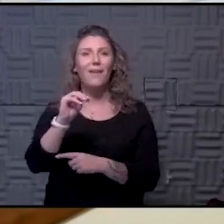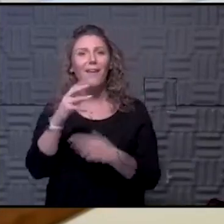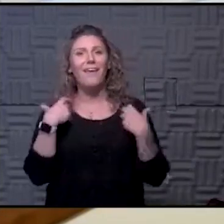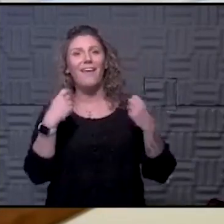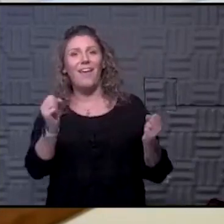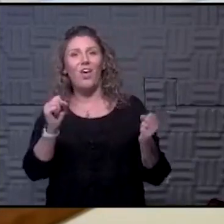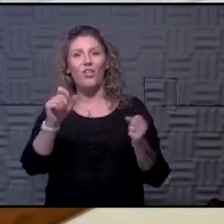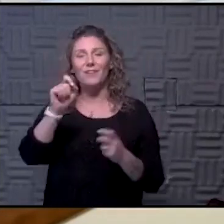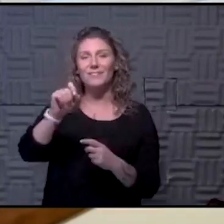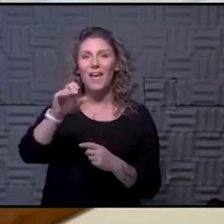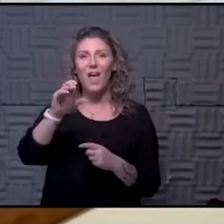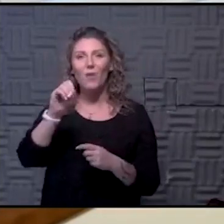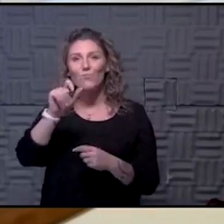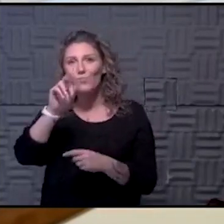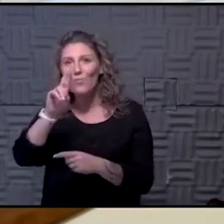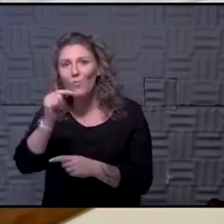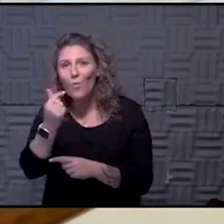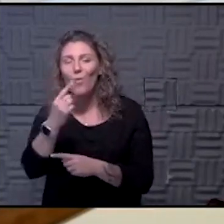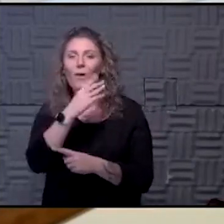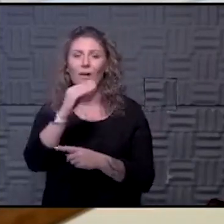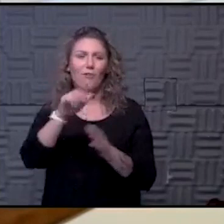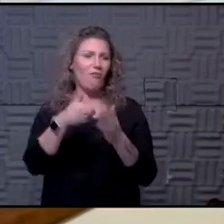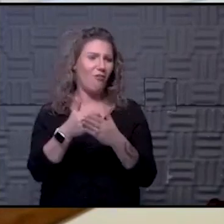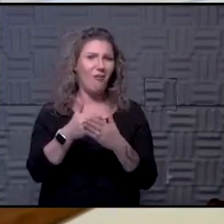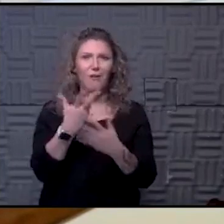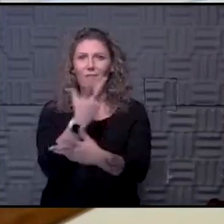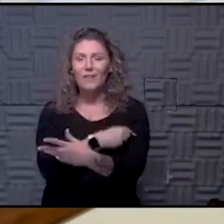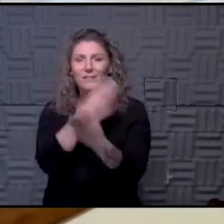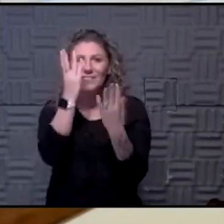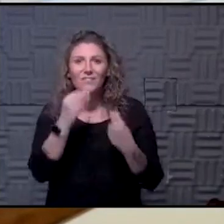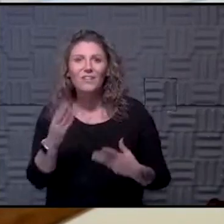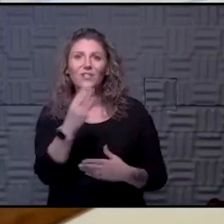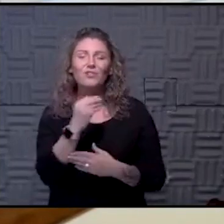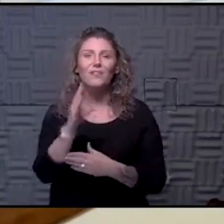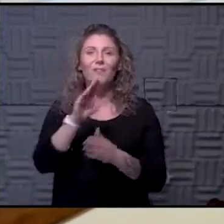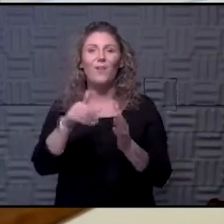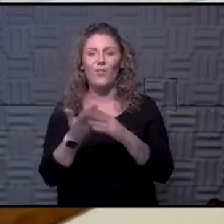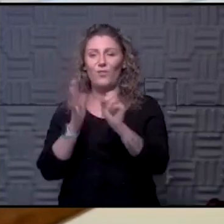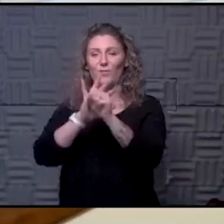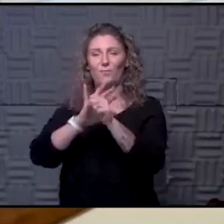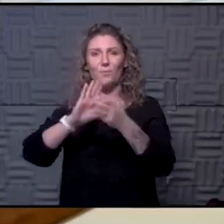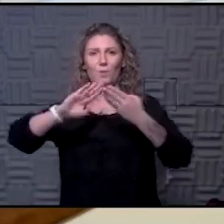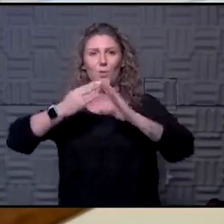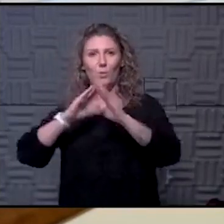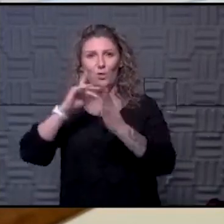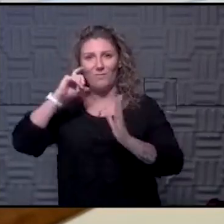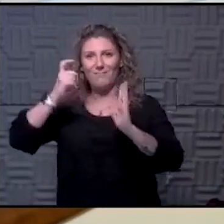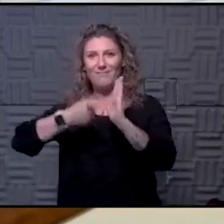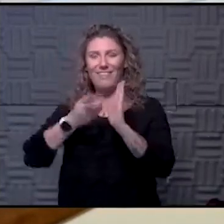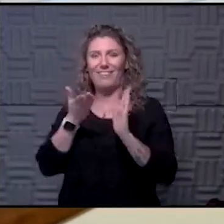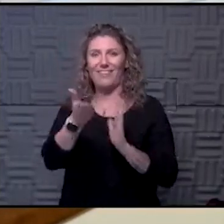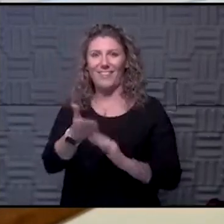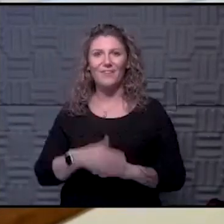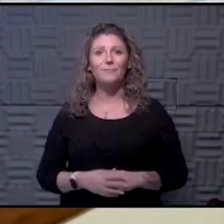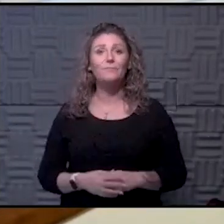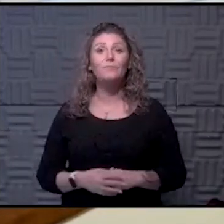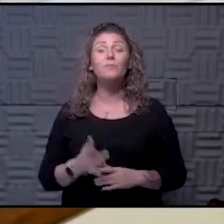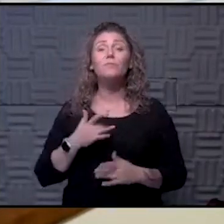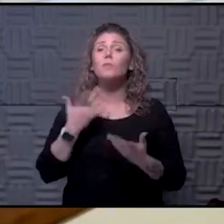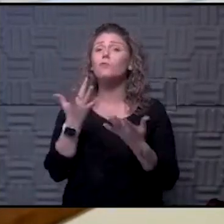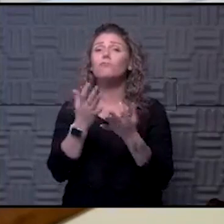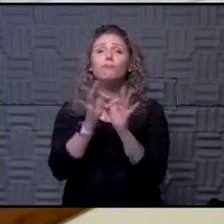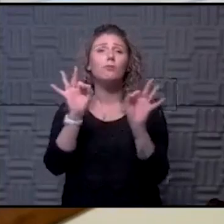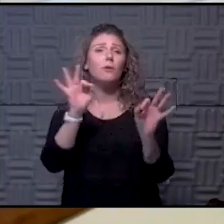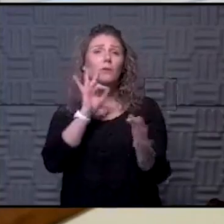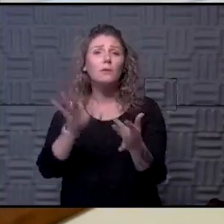our vaccine information, our case counts on our dashboard, and our COVID community indicator are located at. And so feel free to reach out